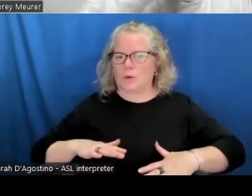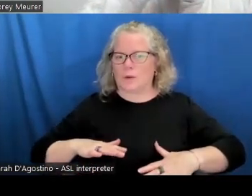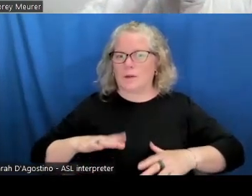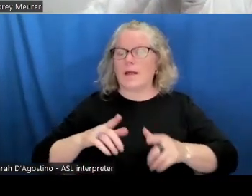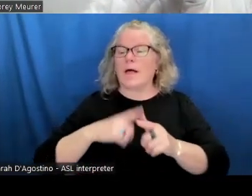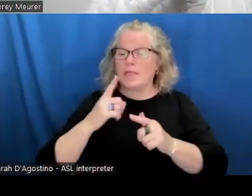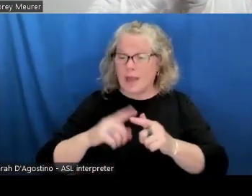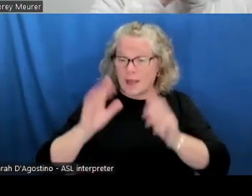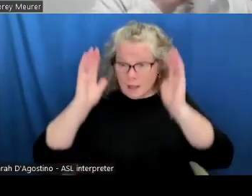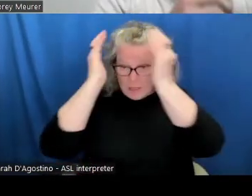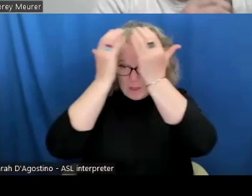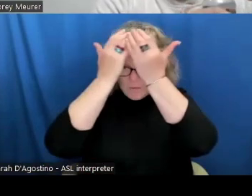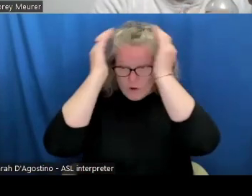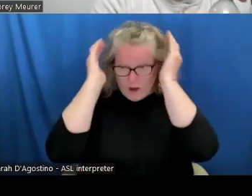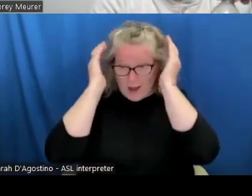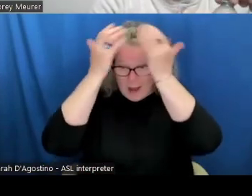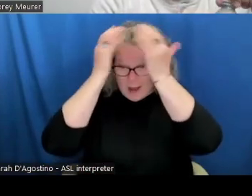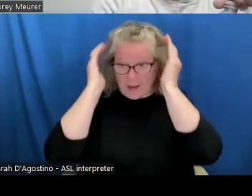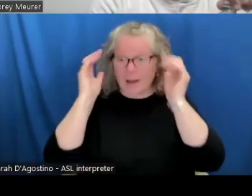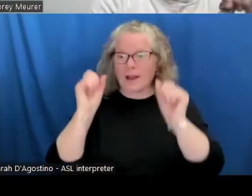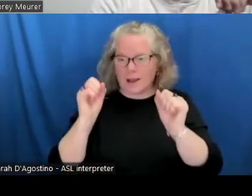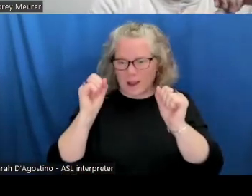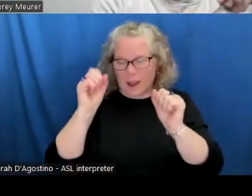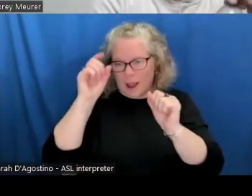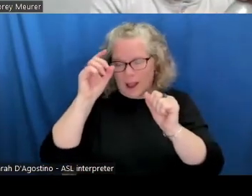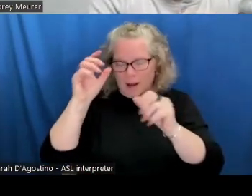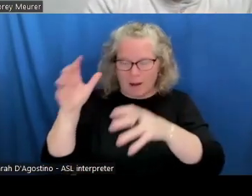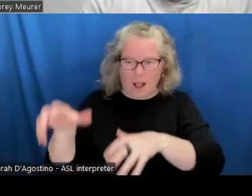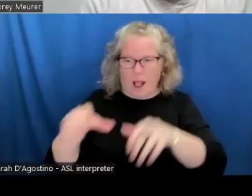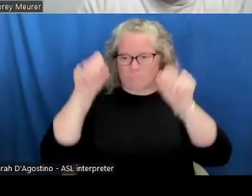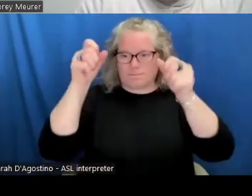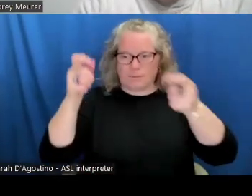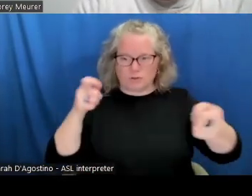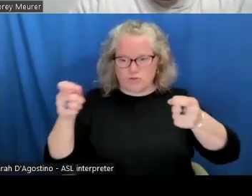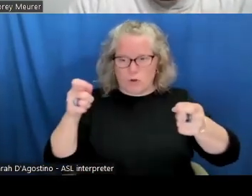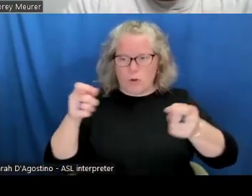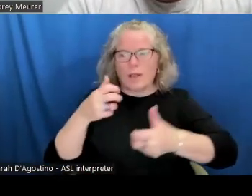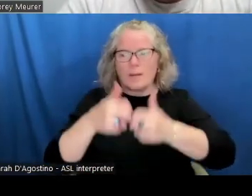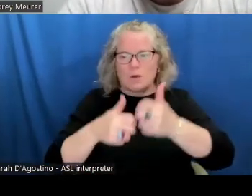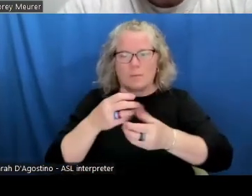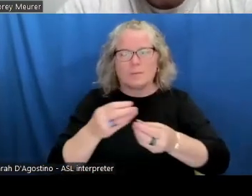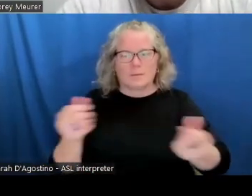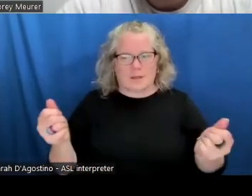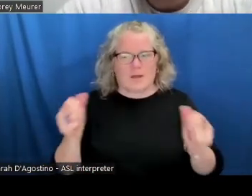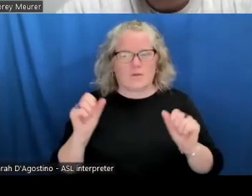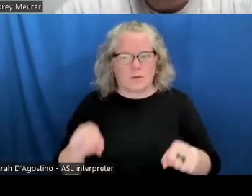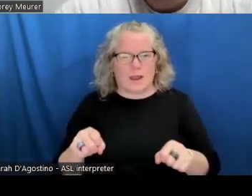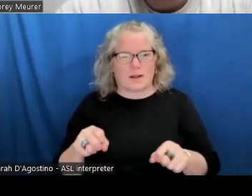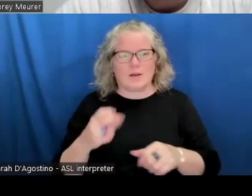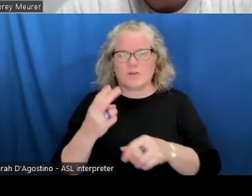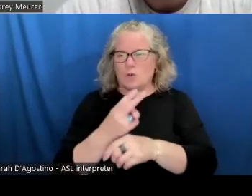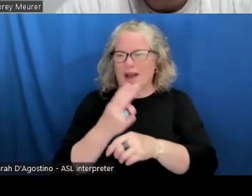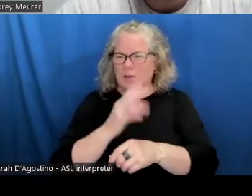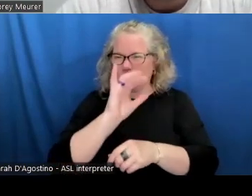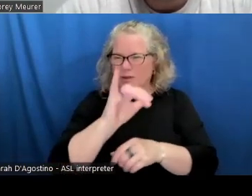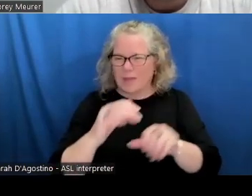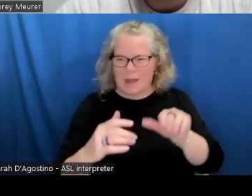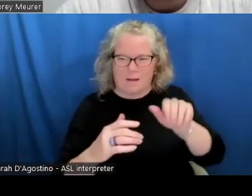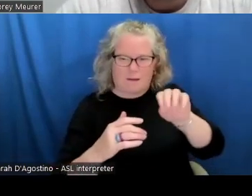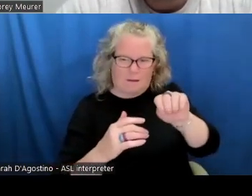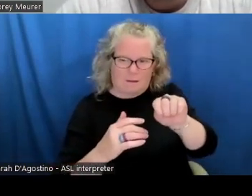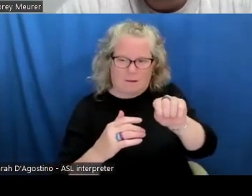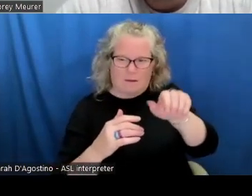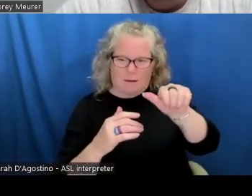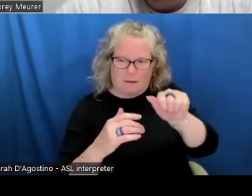and then you can solve problems. So that's how I try to explain to teenagers the downstairs brain and the upstairs